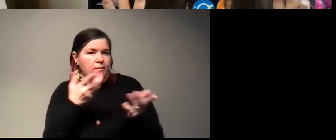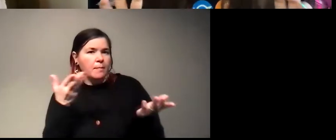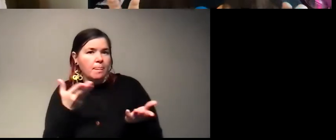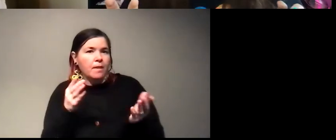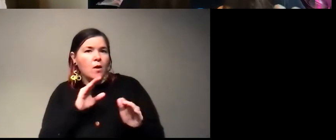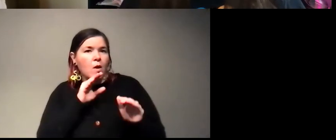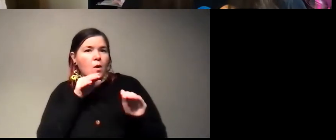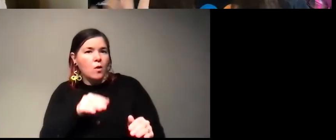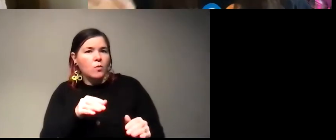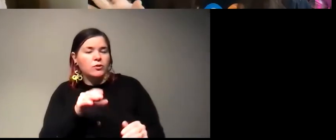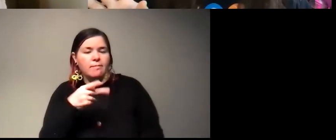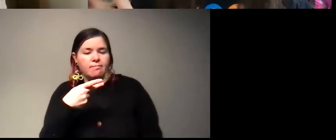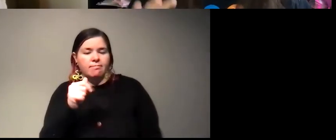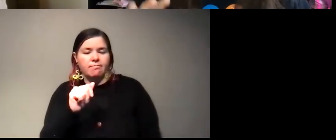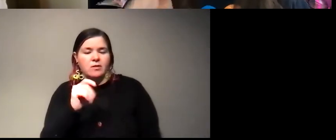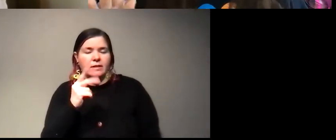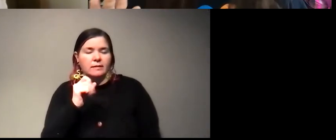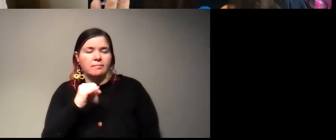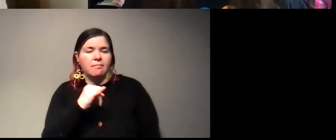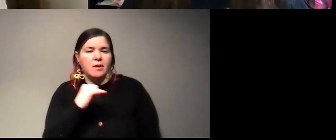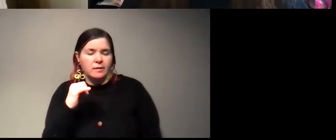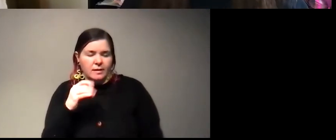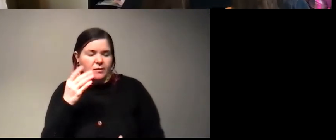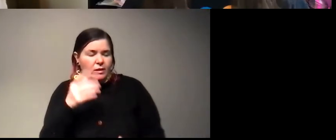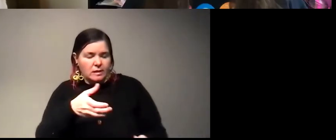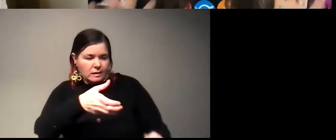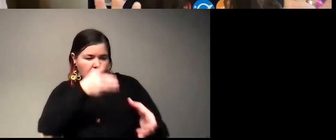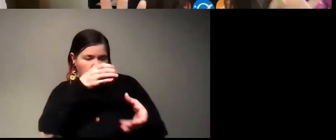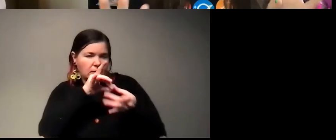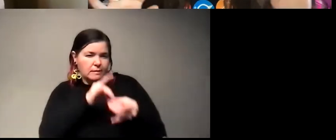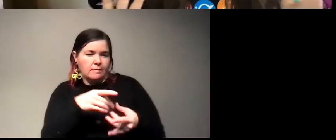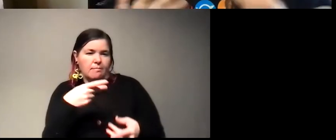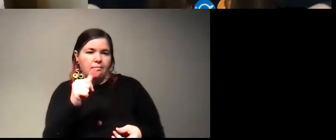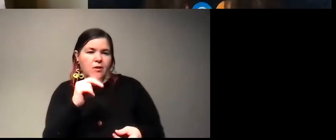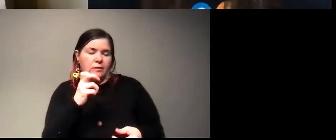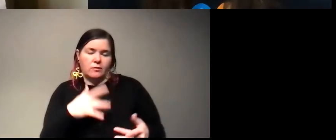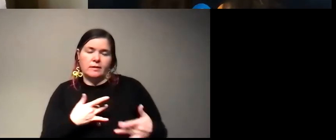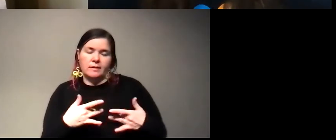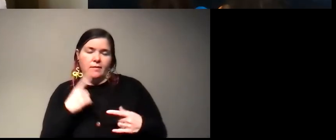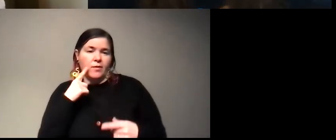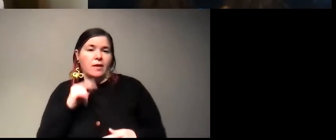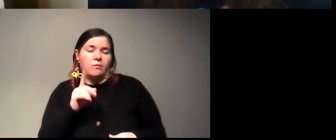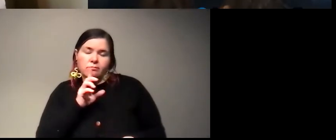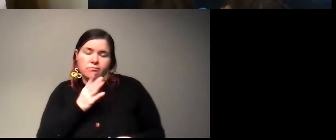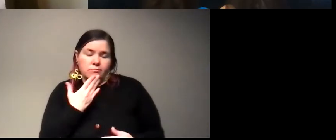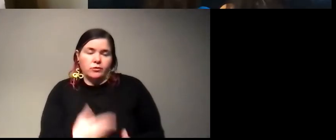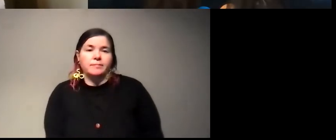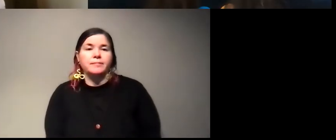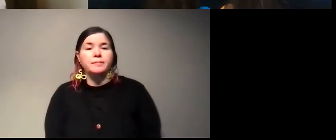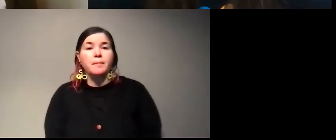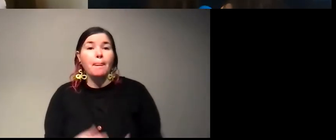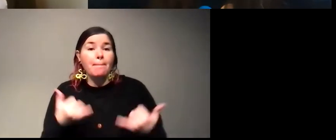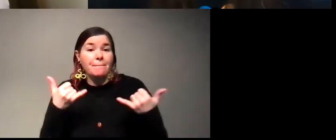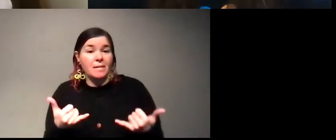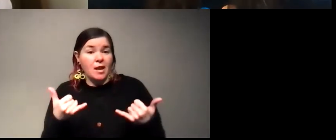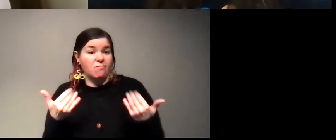ocean parasites is one of the things that he knows a lot about. So get excited for that. It's gonna be good. But for now, let's